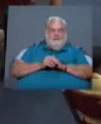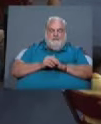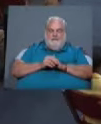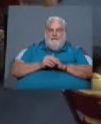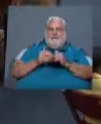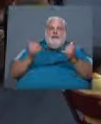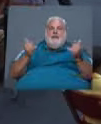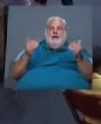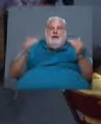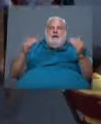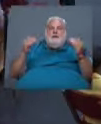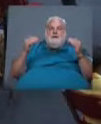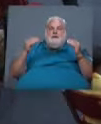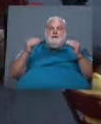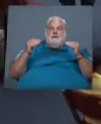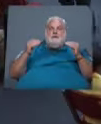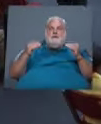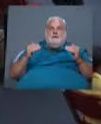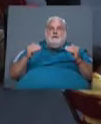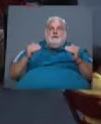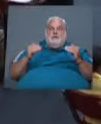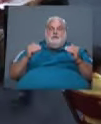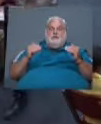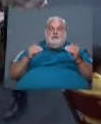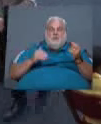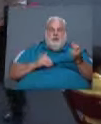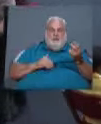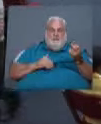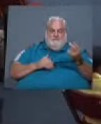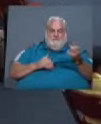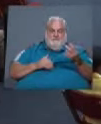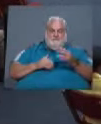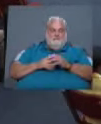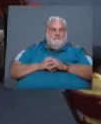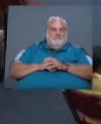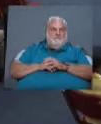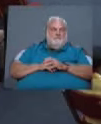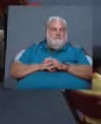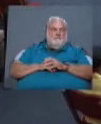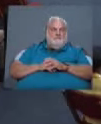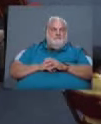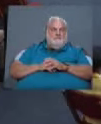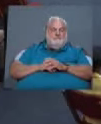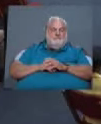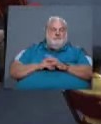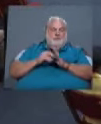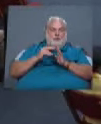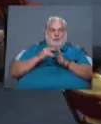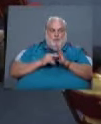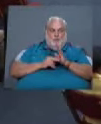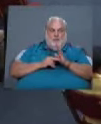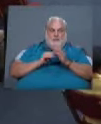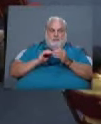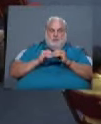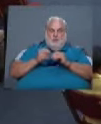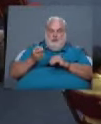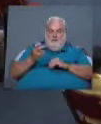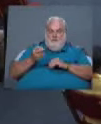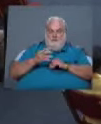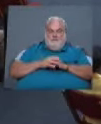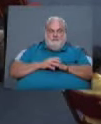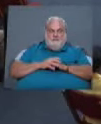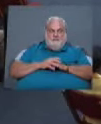We will now move to ordinance number 12. Madam Clerk, will you read the ordinance,